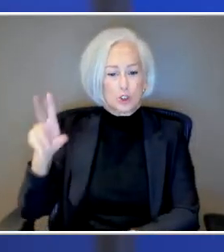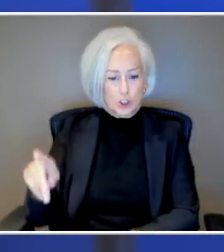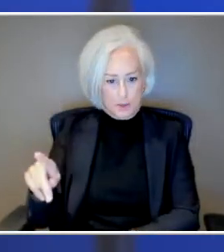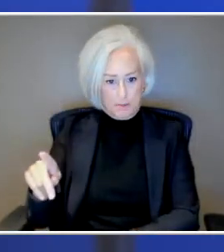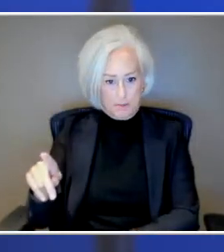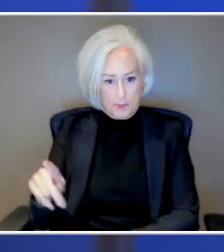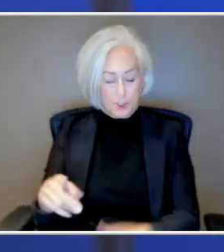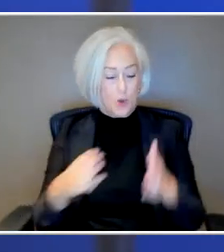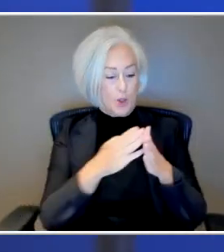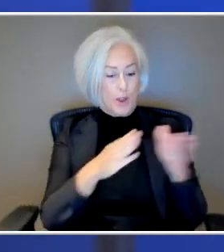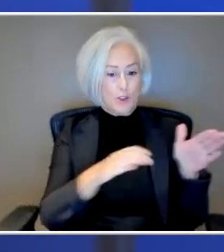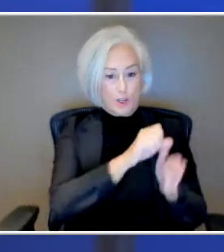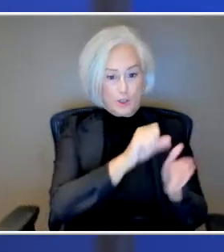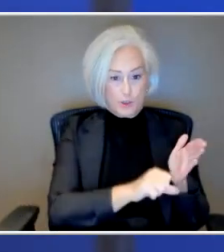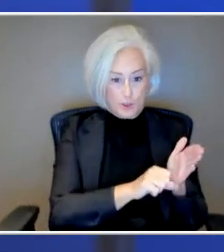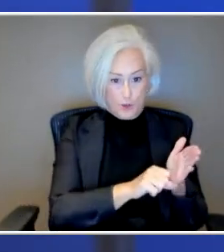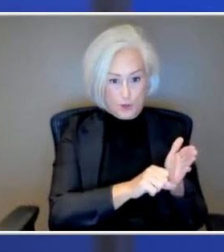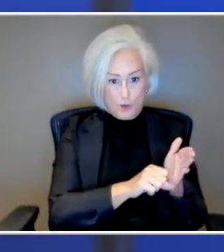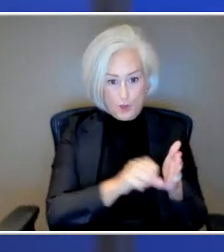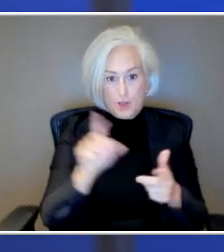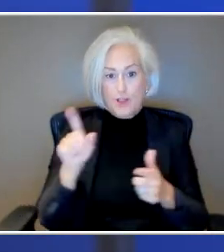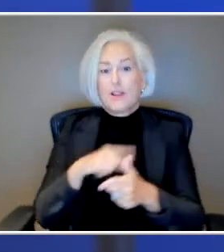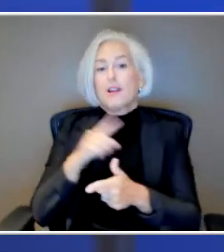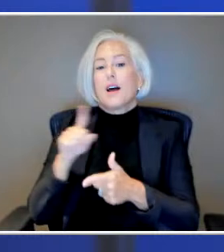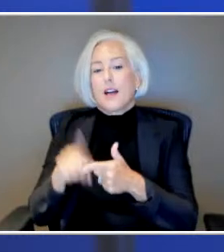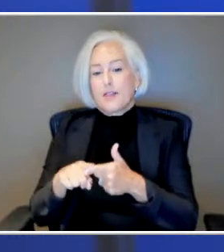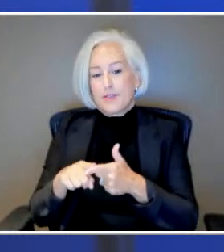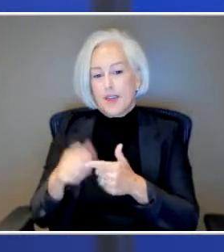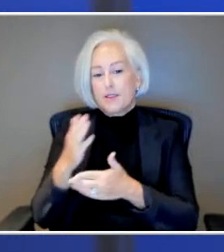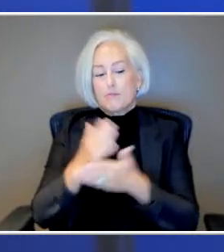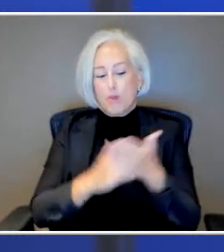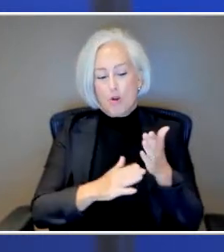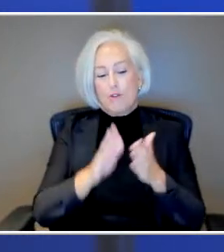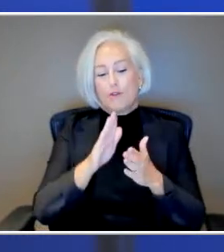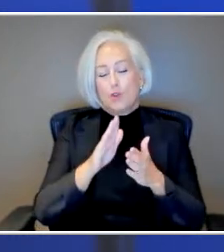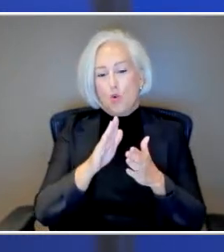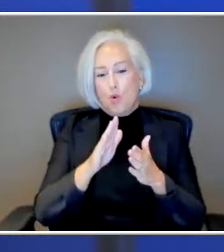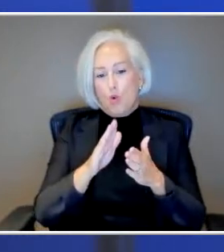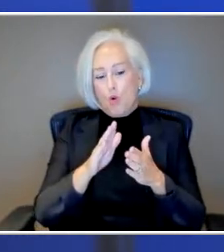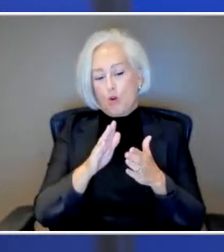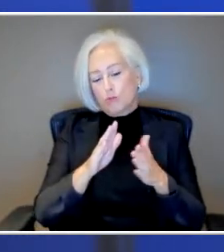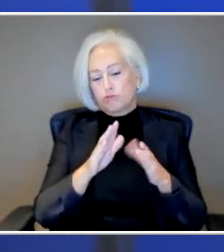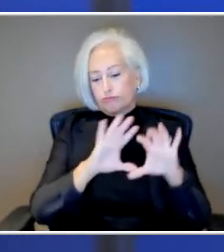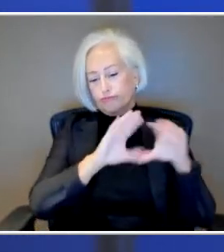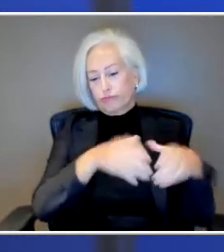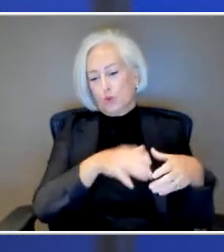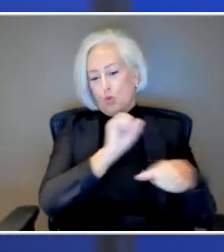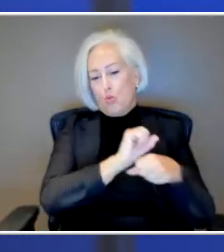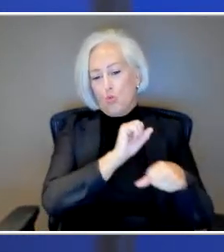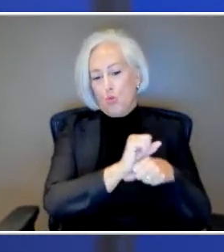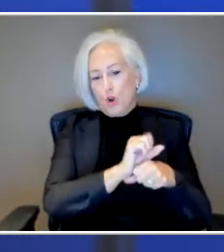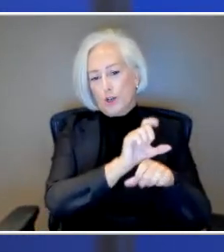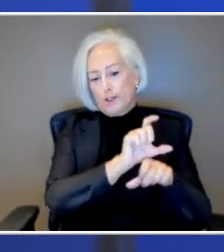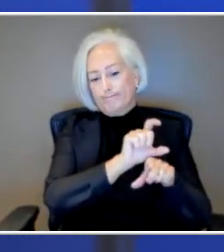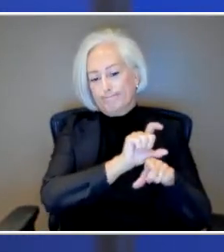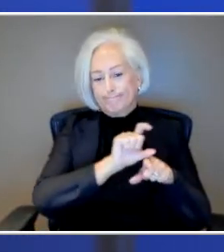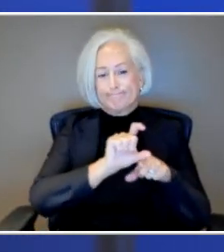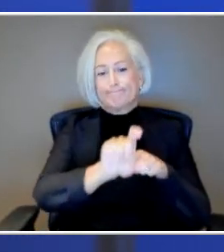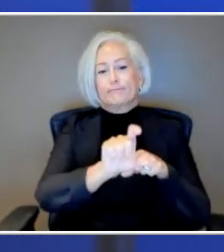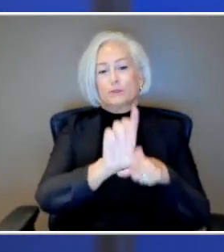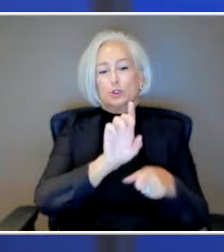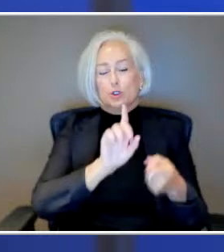parceled out part of your practice in breast. So there is a significant difference in fellowship training now, and